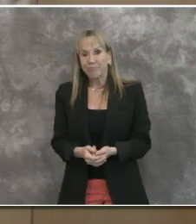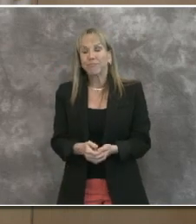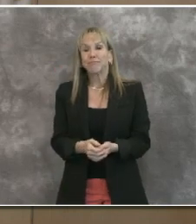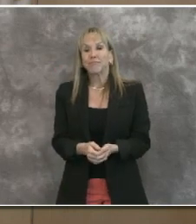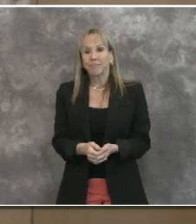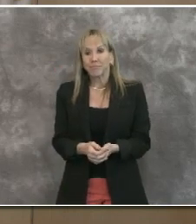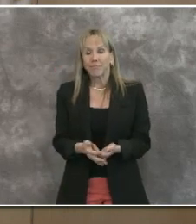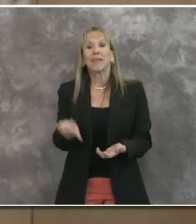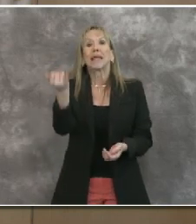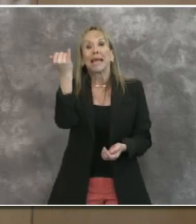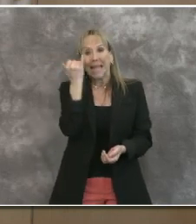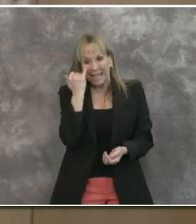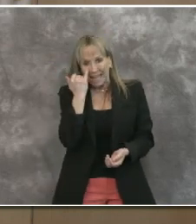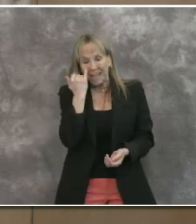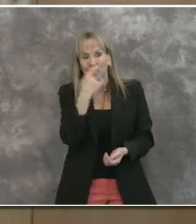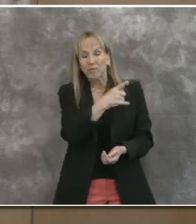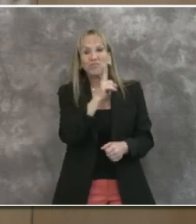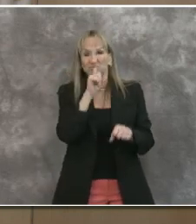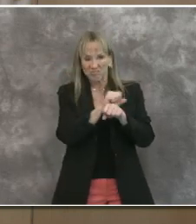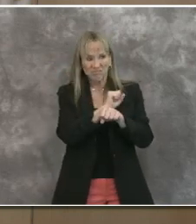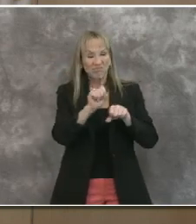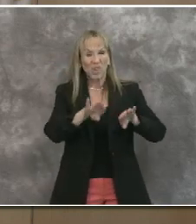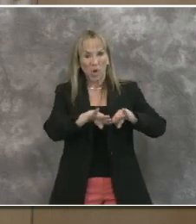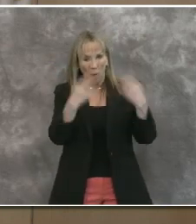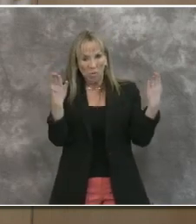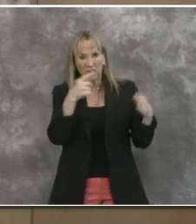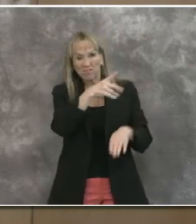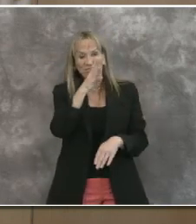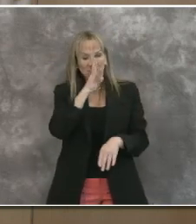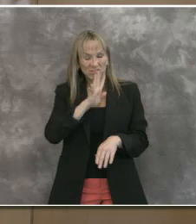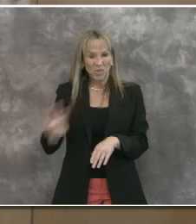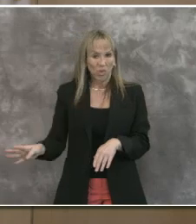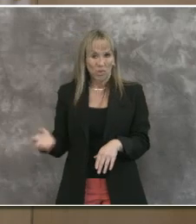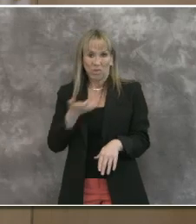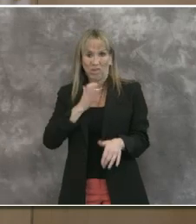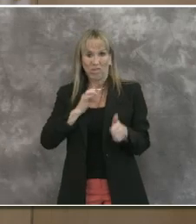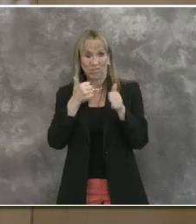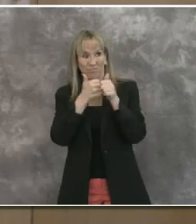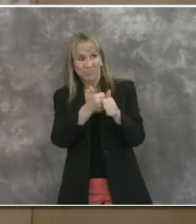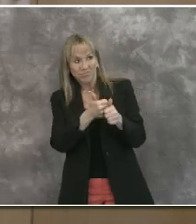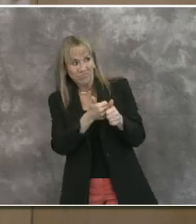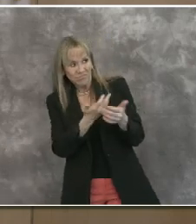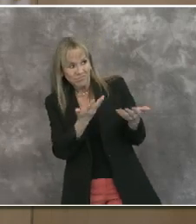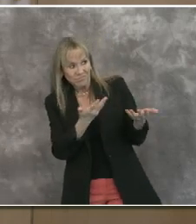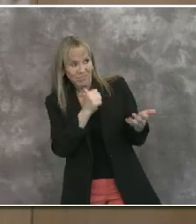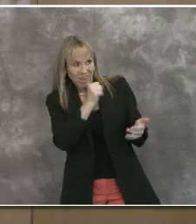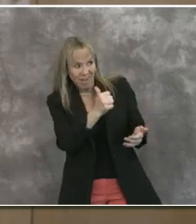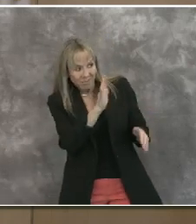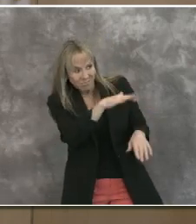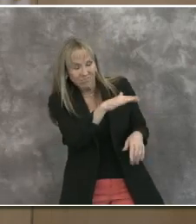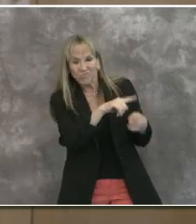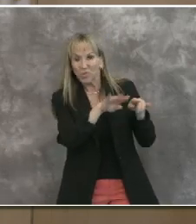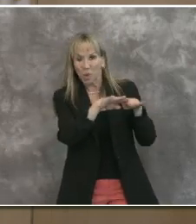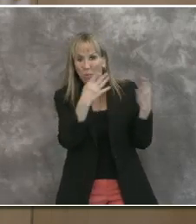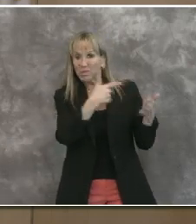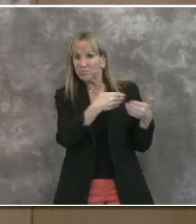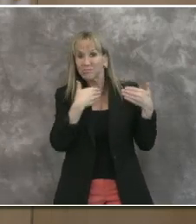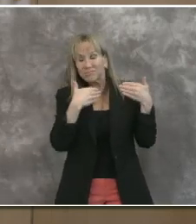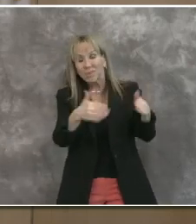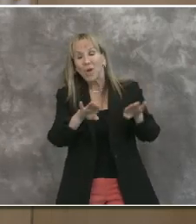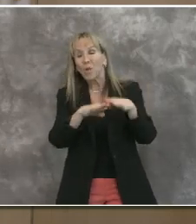want, if they do open and ignore our request not to open, then we